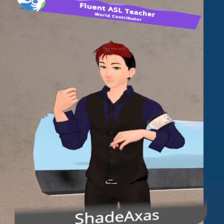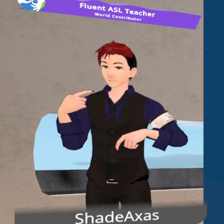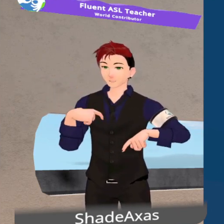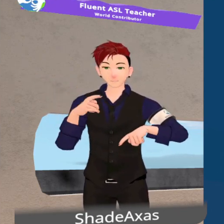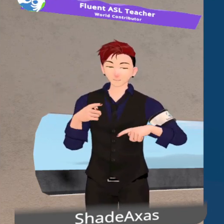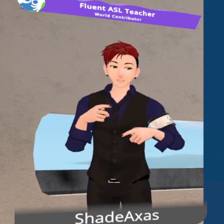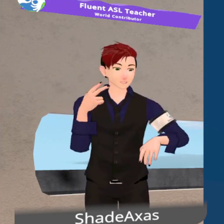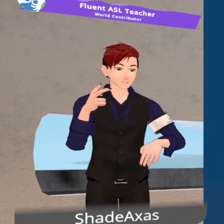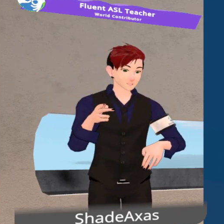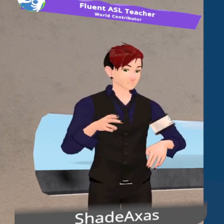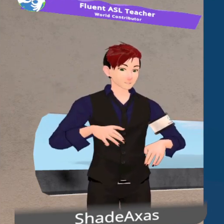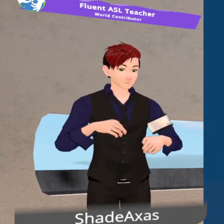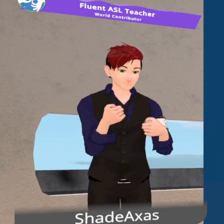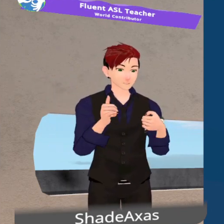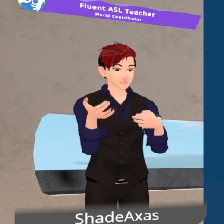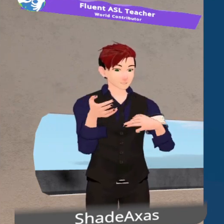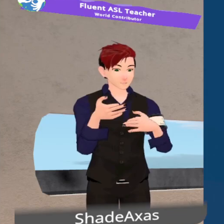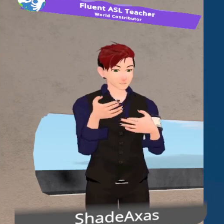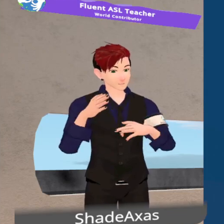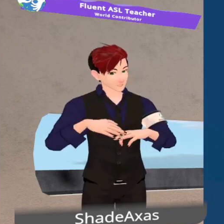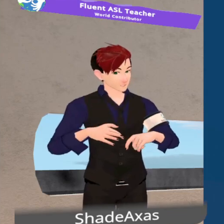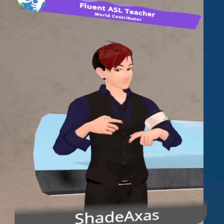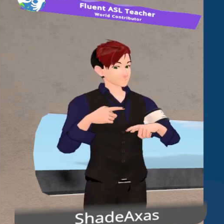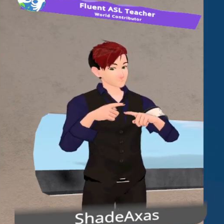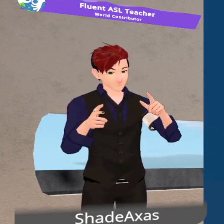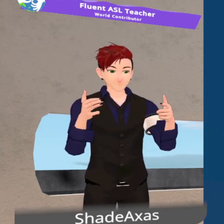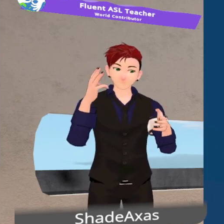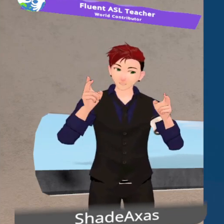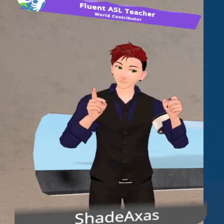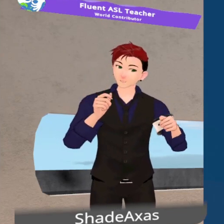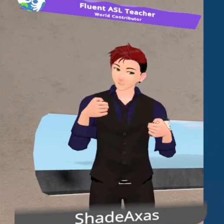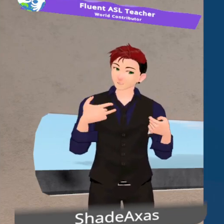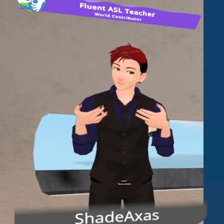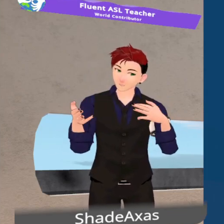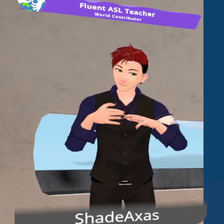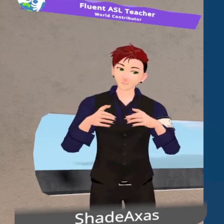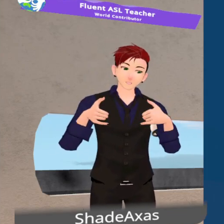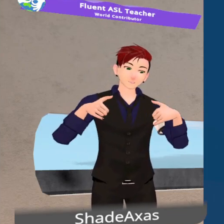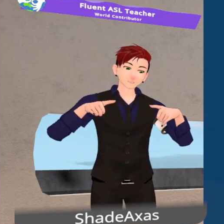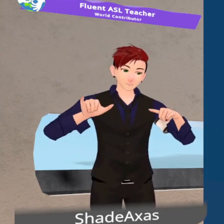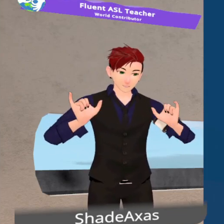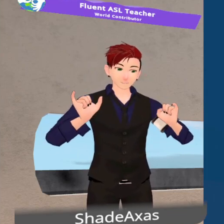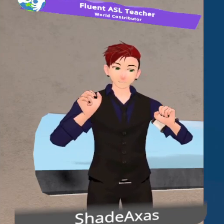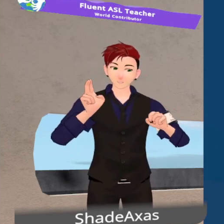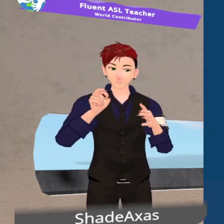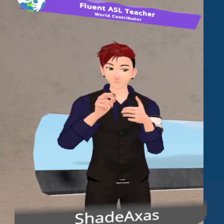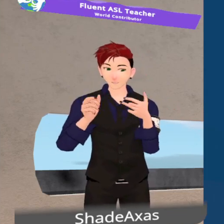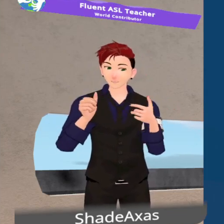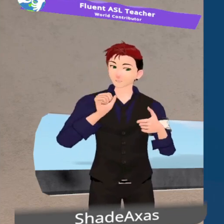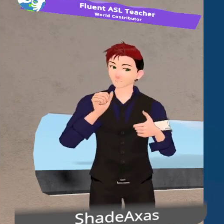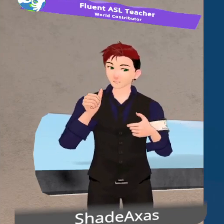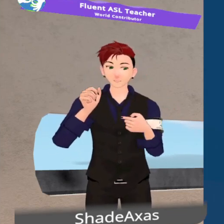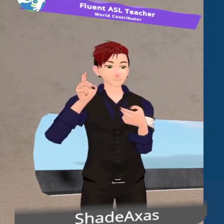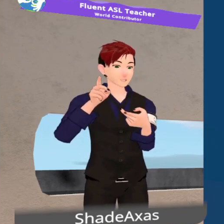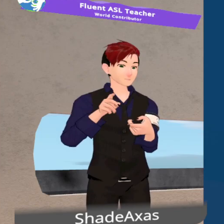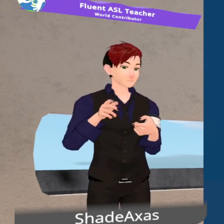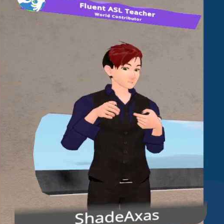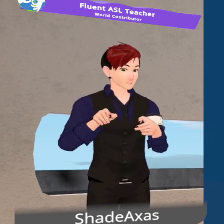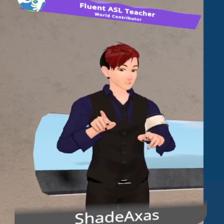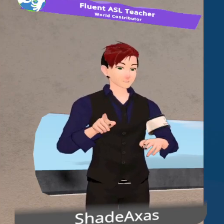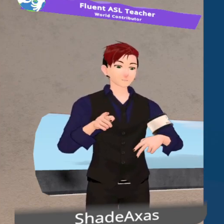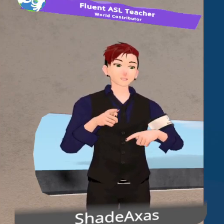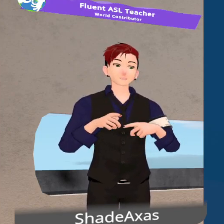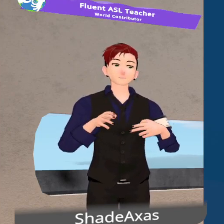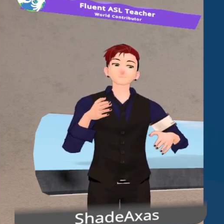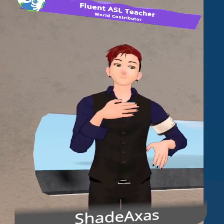off because I could not see if I had everybody's on. But for the people who do have it on, it's still VRChat. It's not